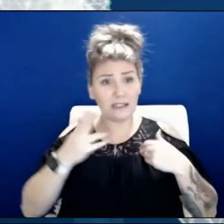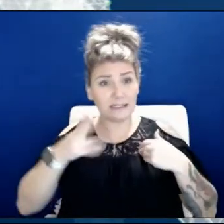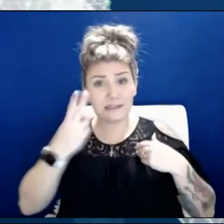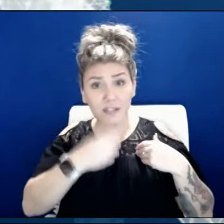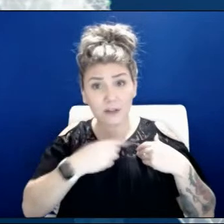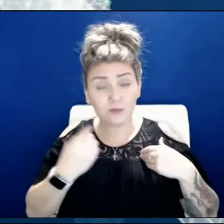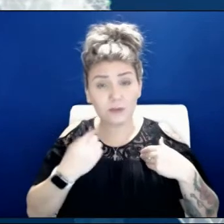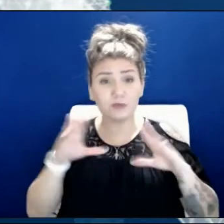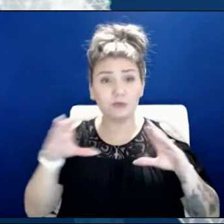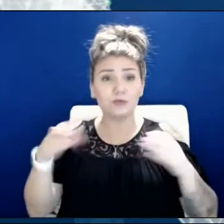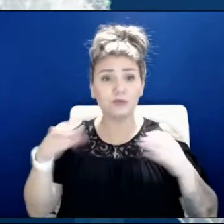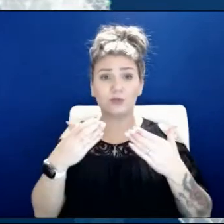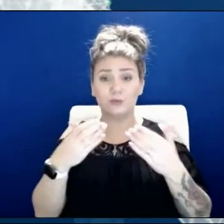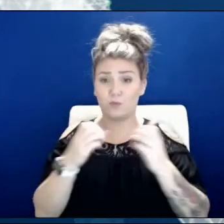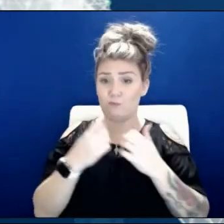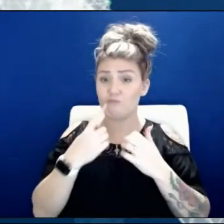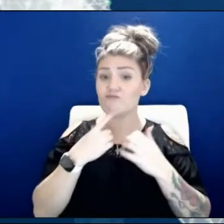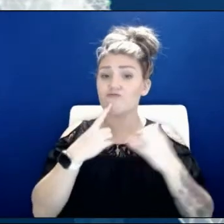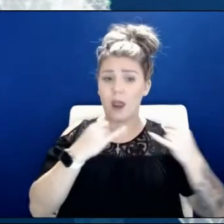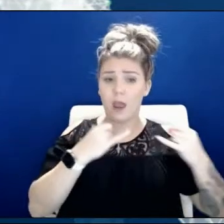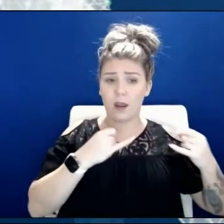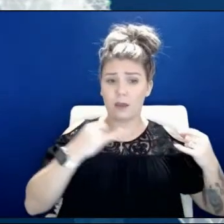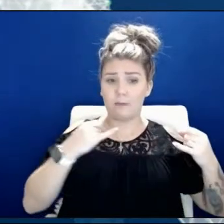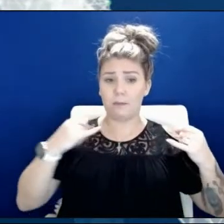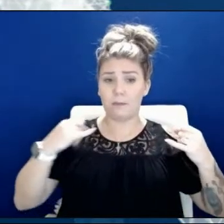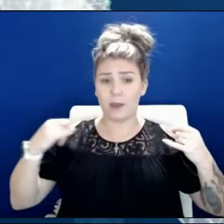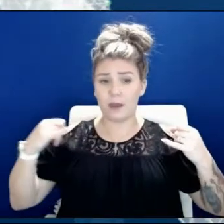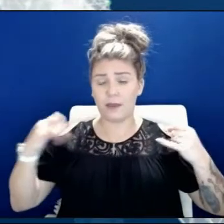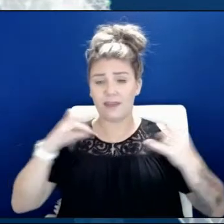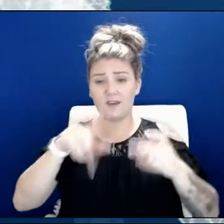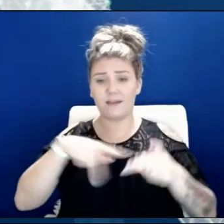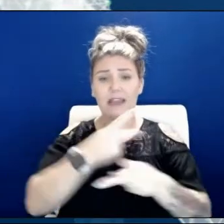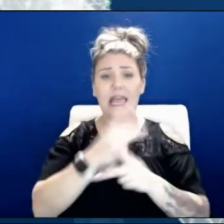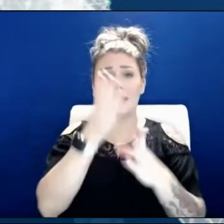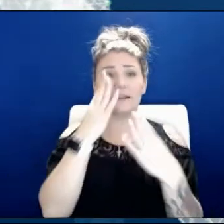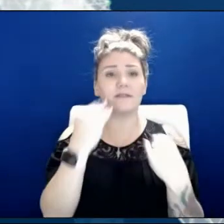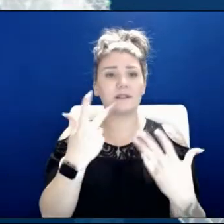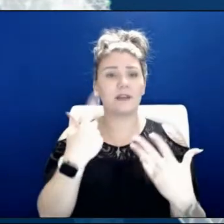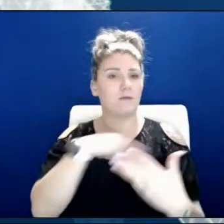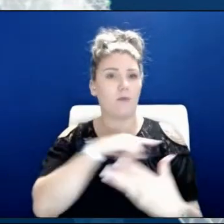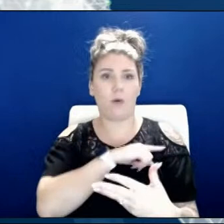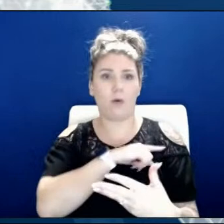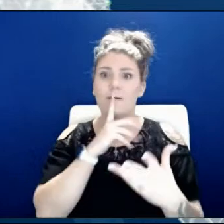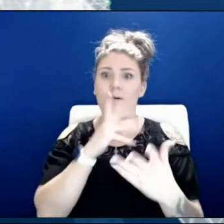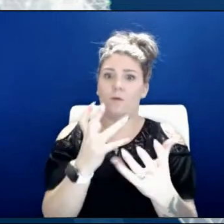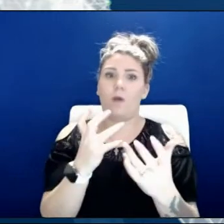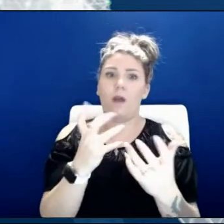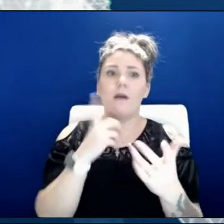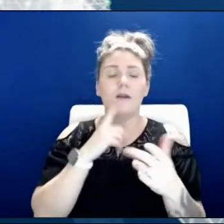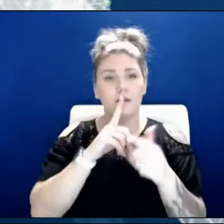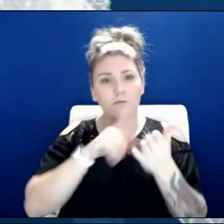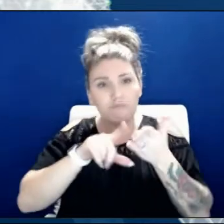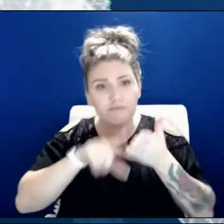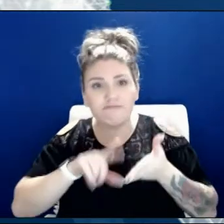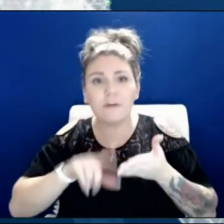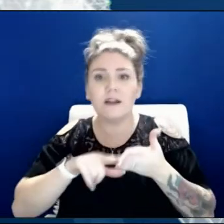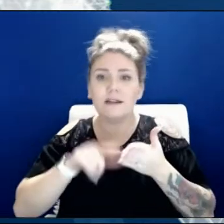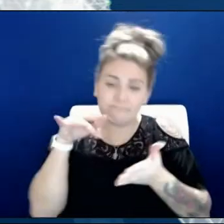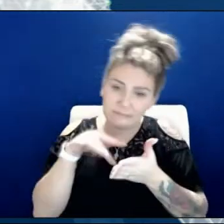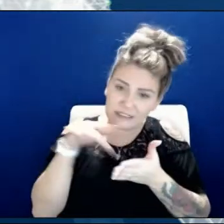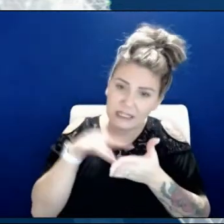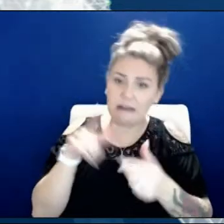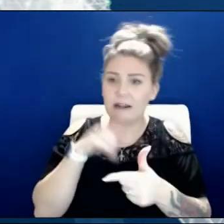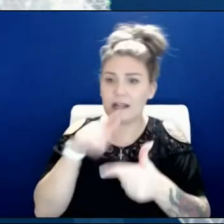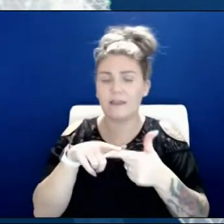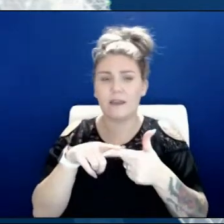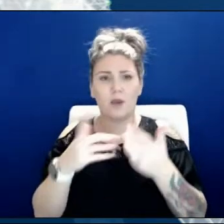red line. And again, this is the type of data we pour through. And then we pour through Who did it work for the best? Or were there groups that it didn't work for?